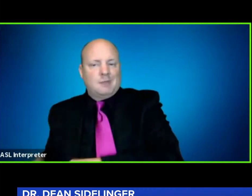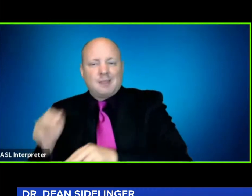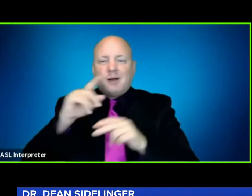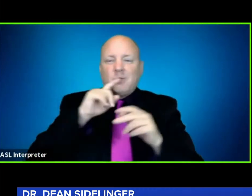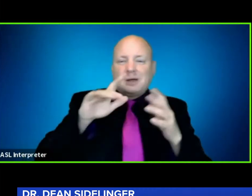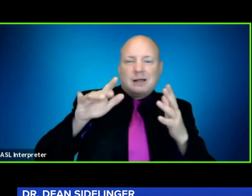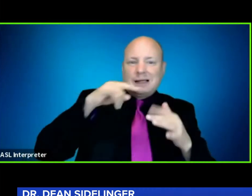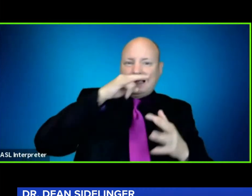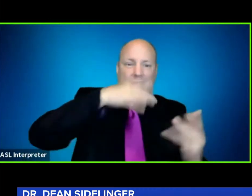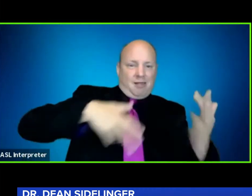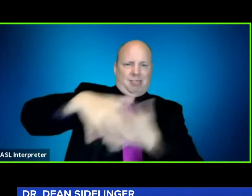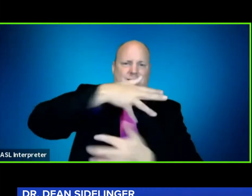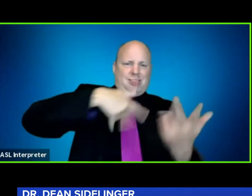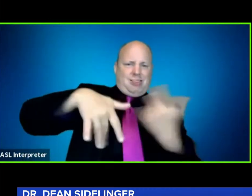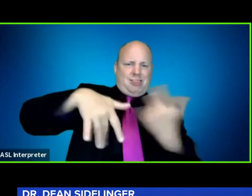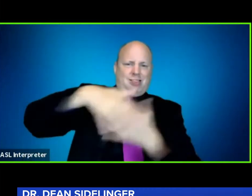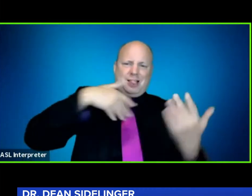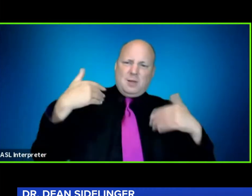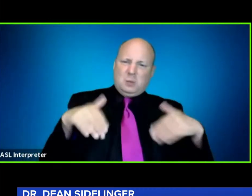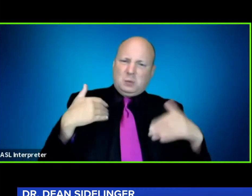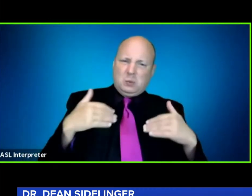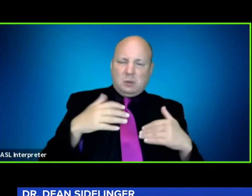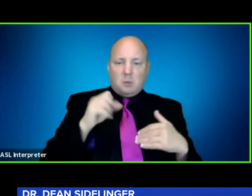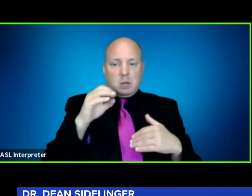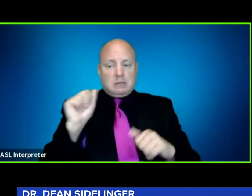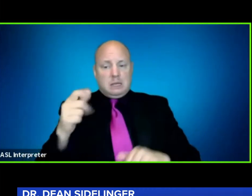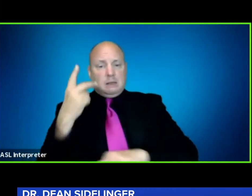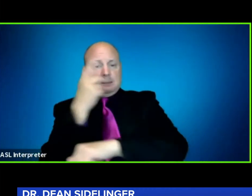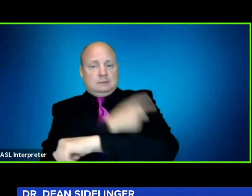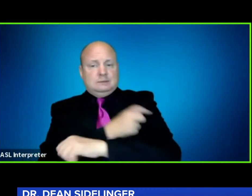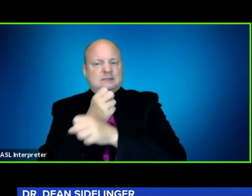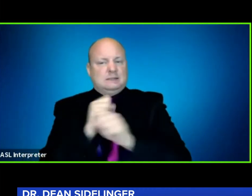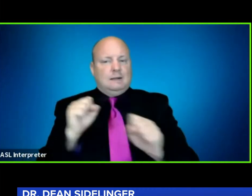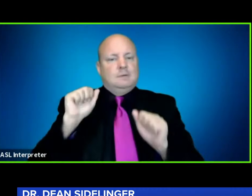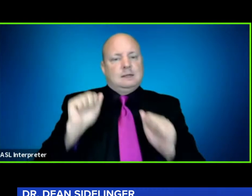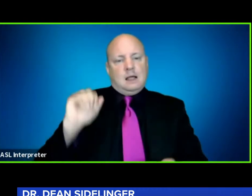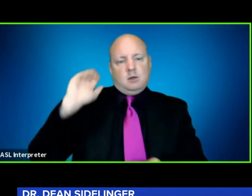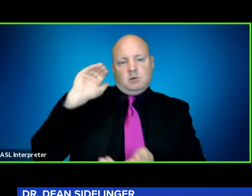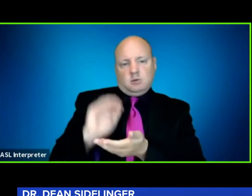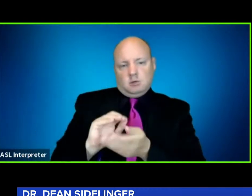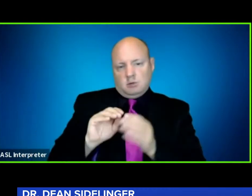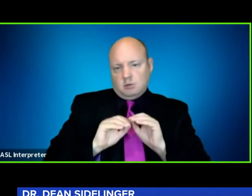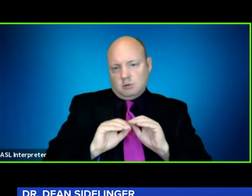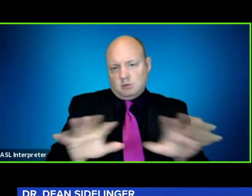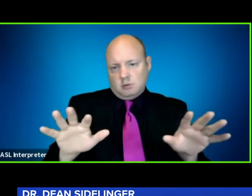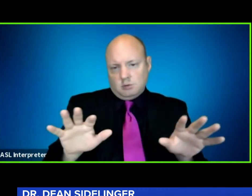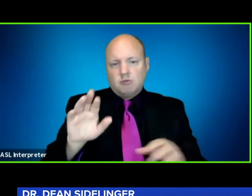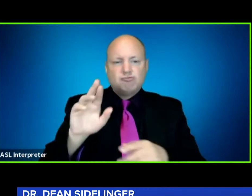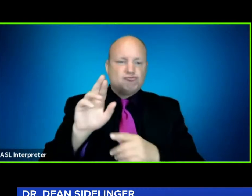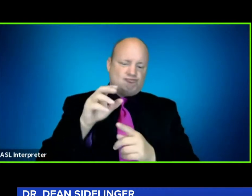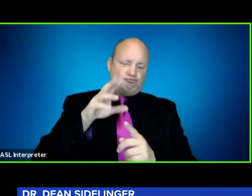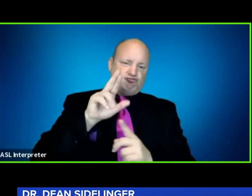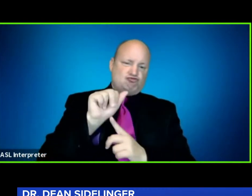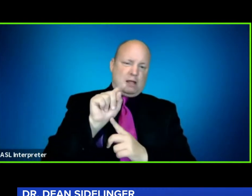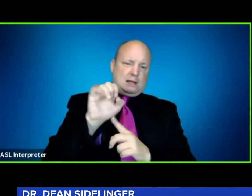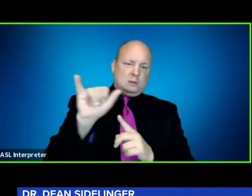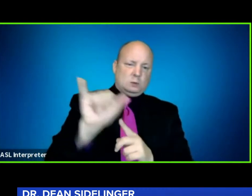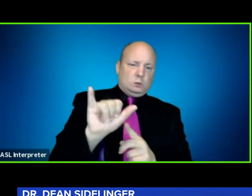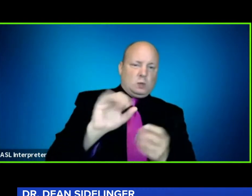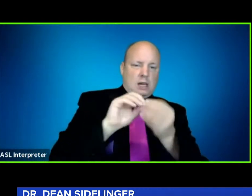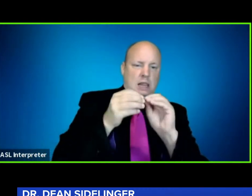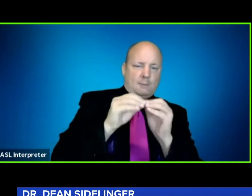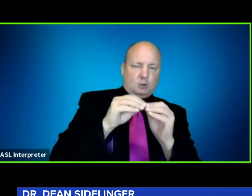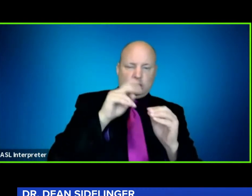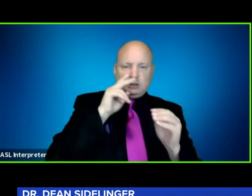the time and effort to get the vaccine and now to wear masks, thank you. Your shared commitment is working to blunt this